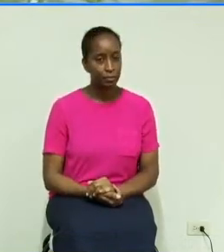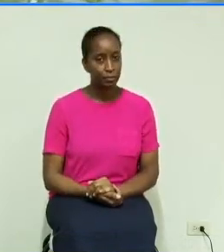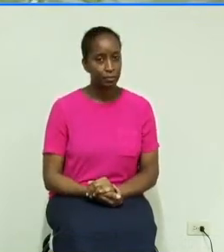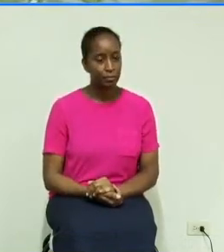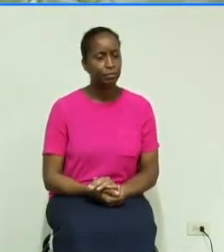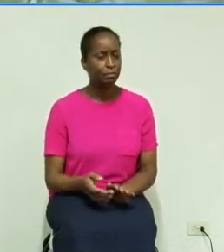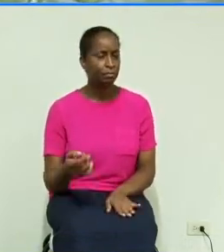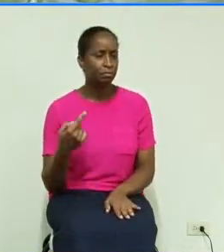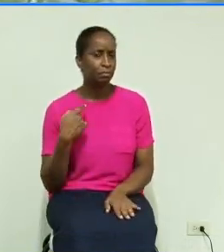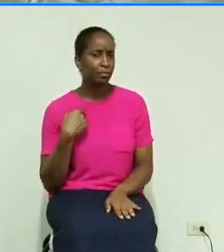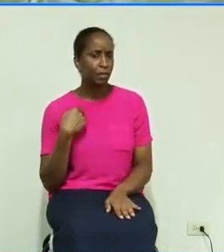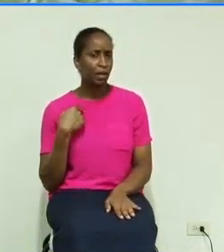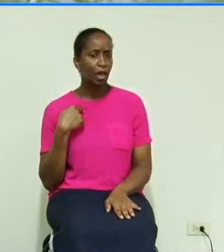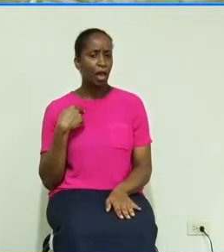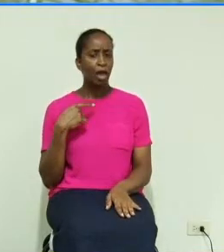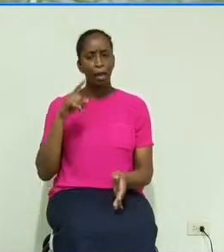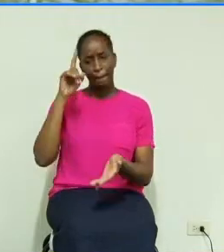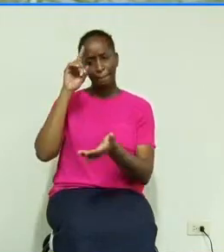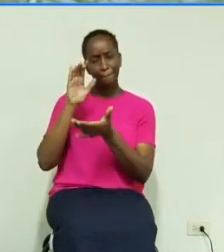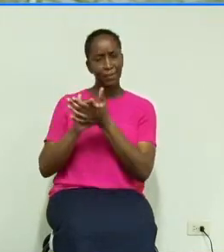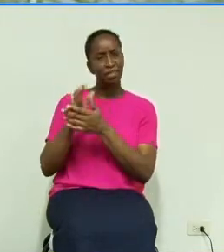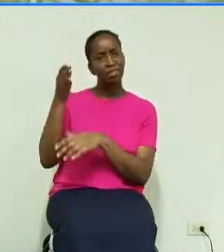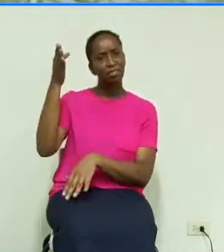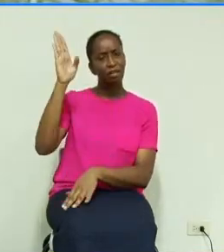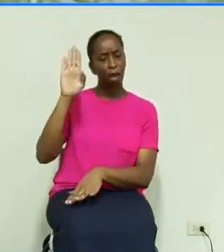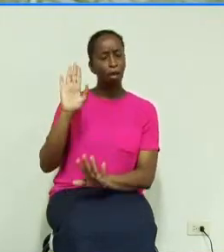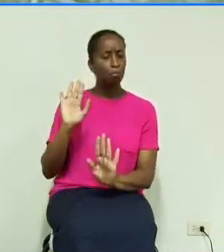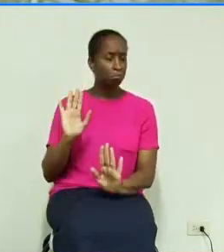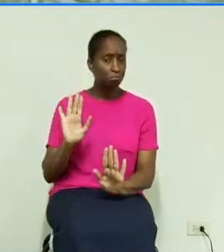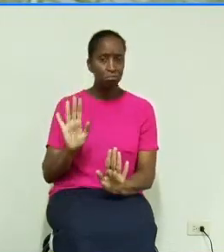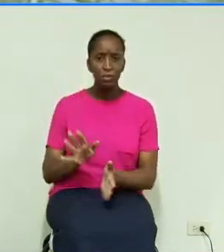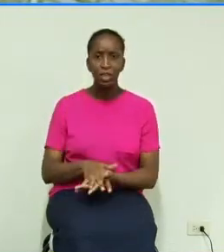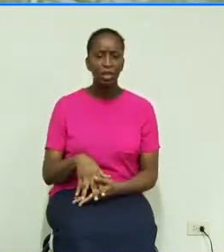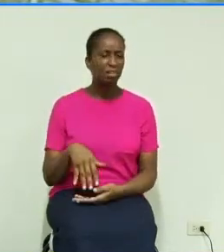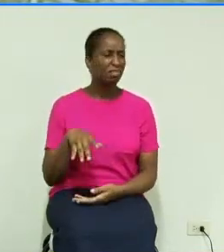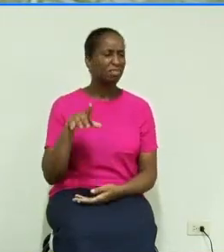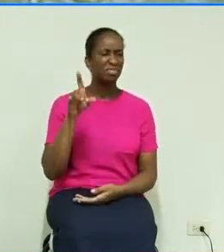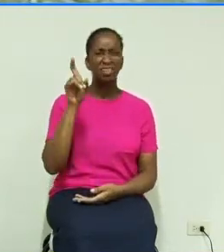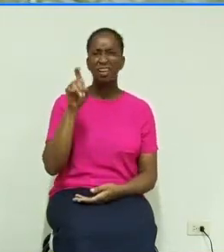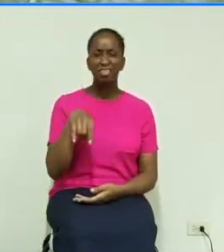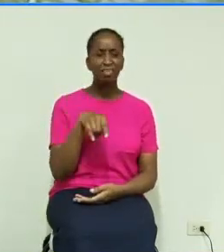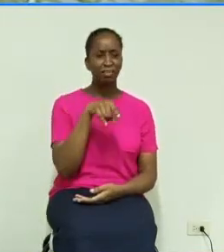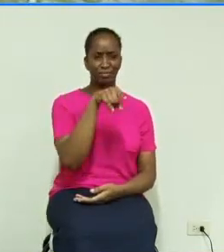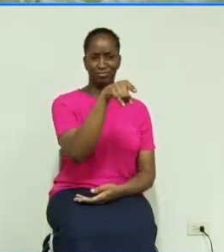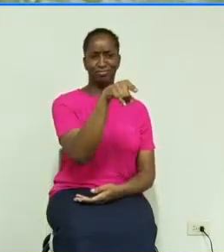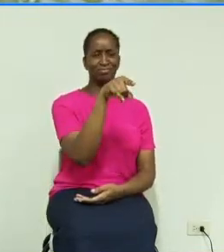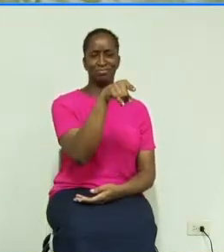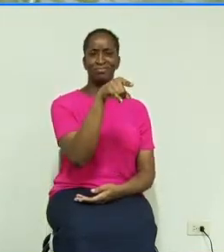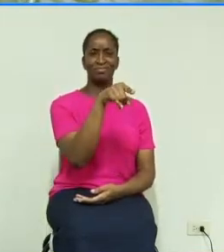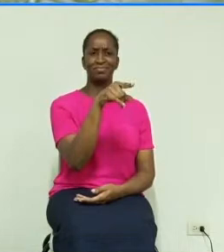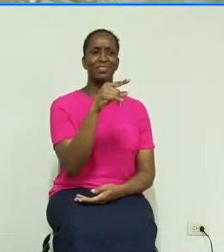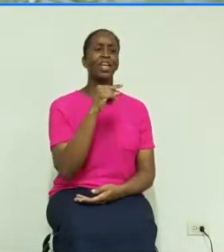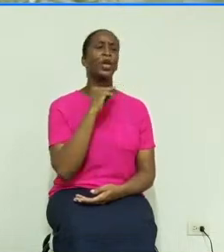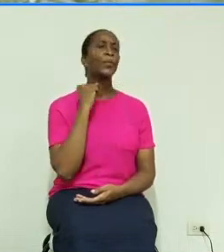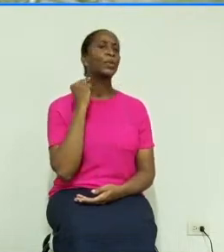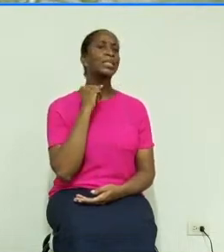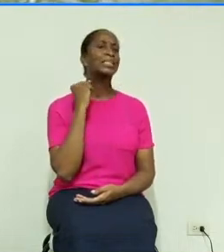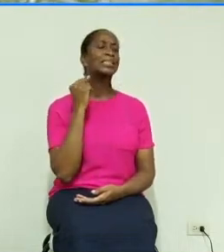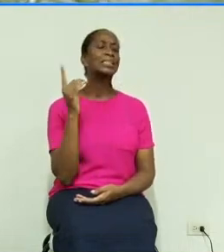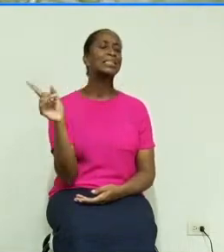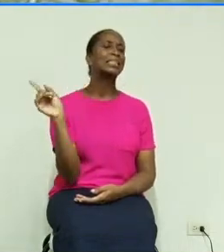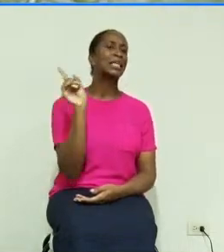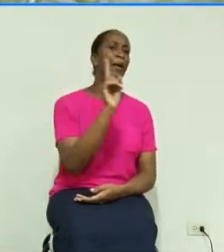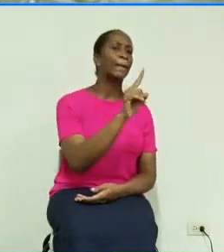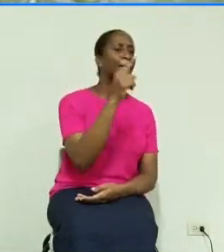and I believe that nothing, but I still don't feel that that should be the only function of the clergy. If that is all he is